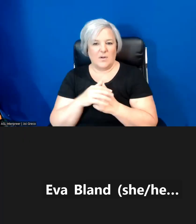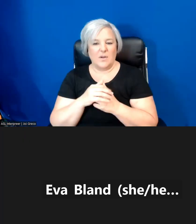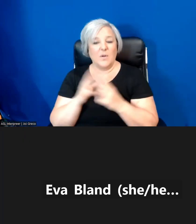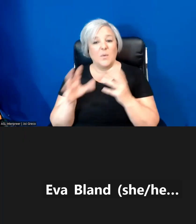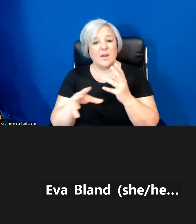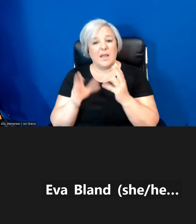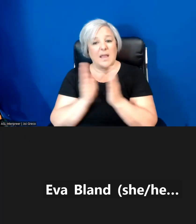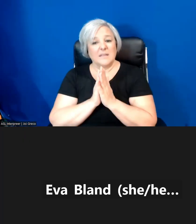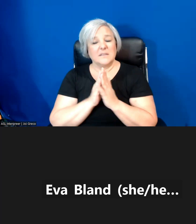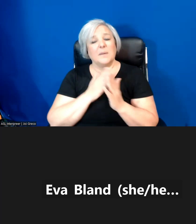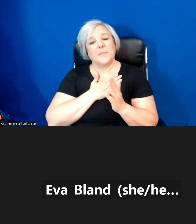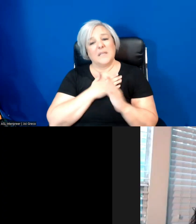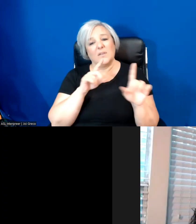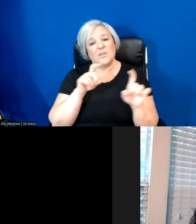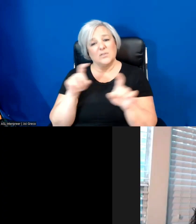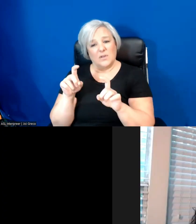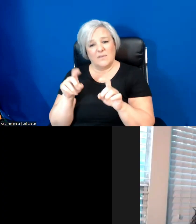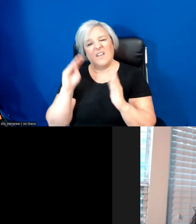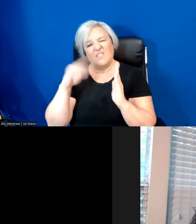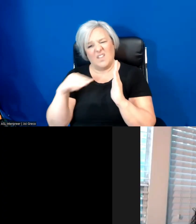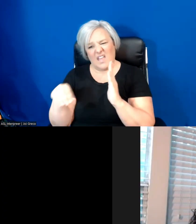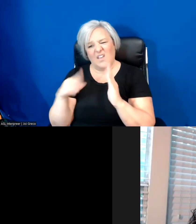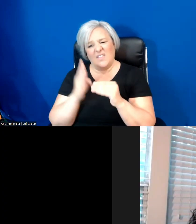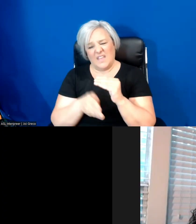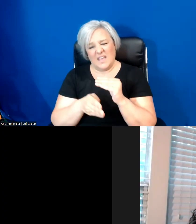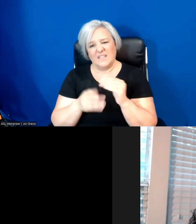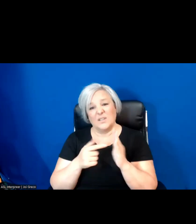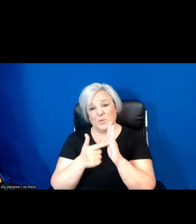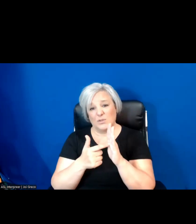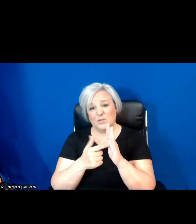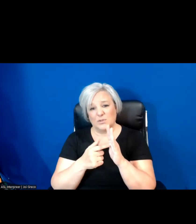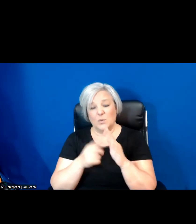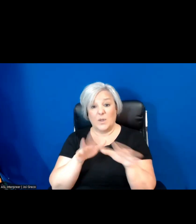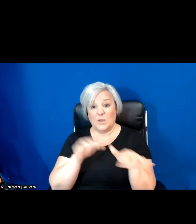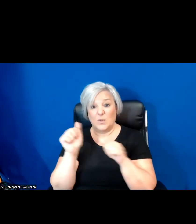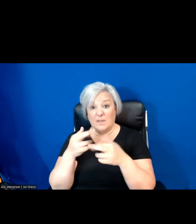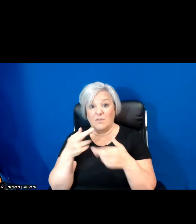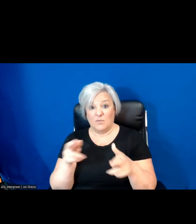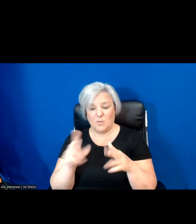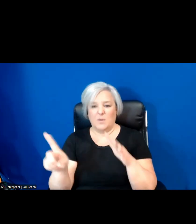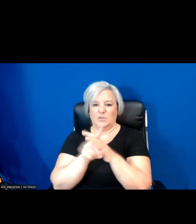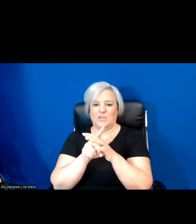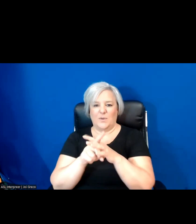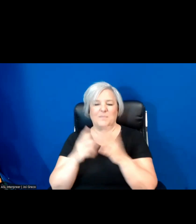that you fill out the survey at the end of the presentation. It will show up when you leave the room.